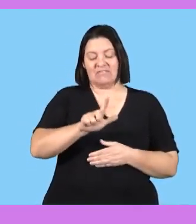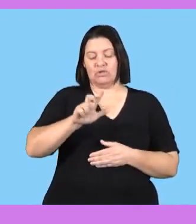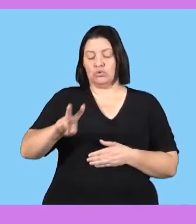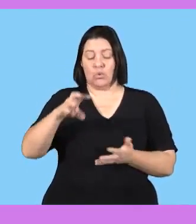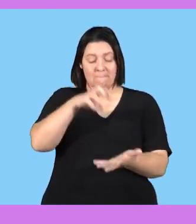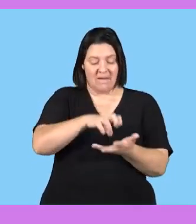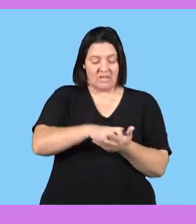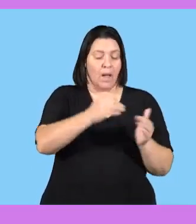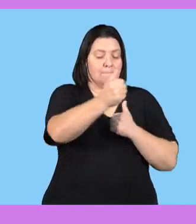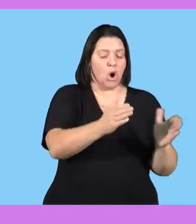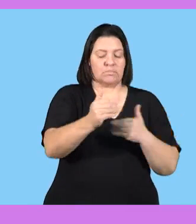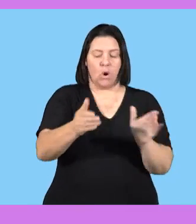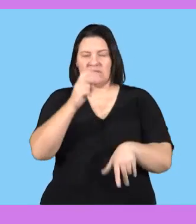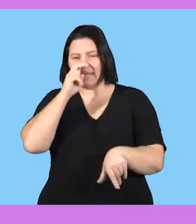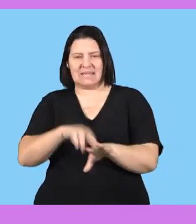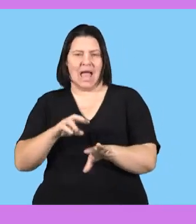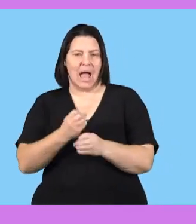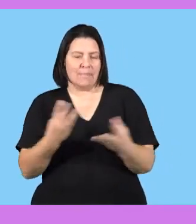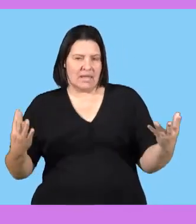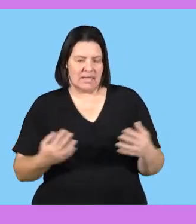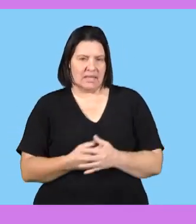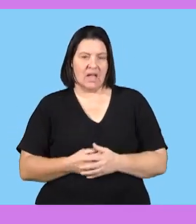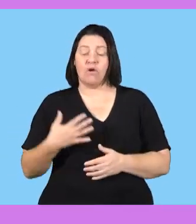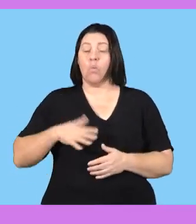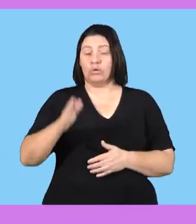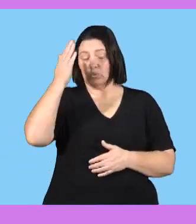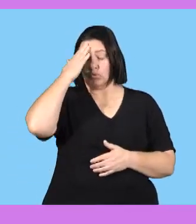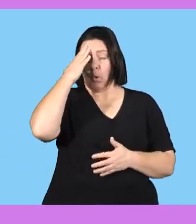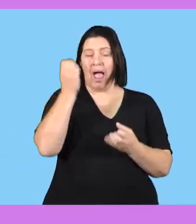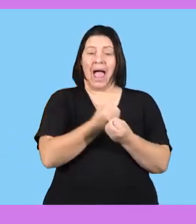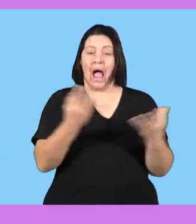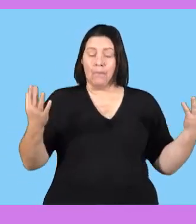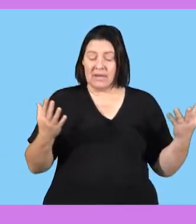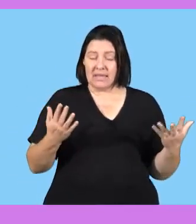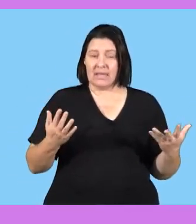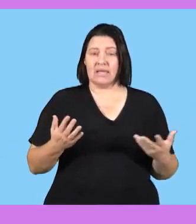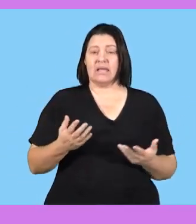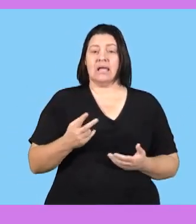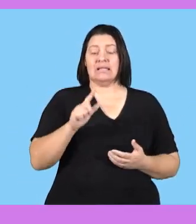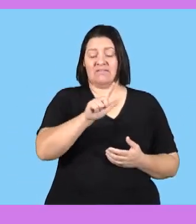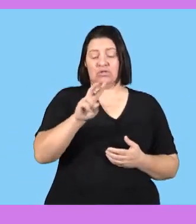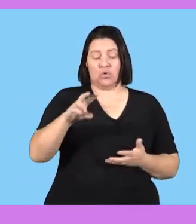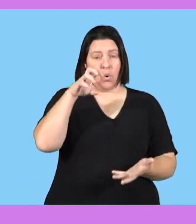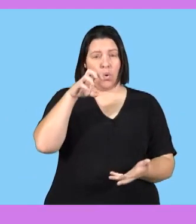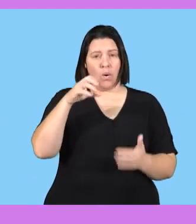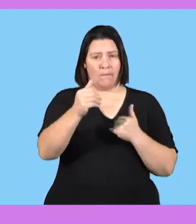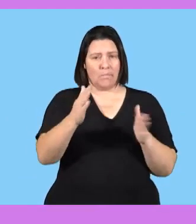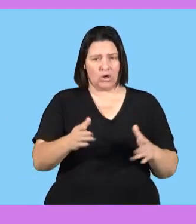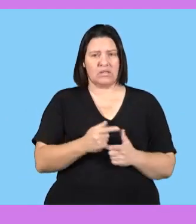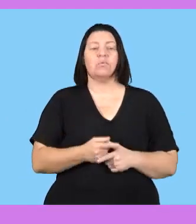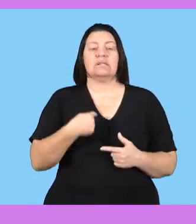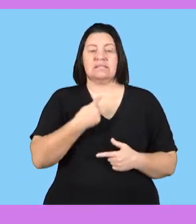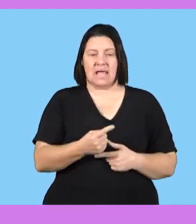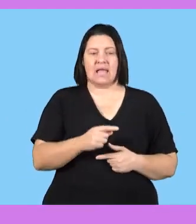72 muffins? So for us to know how many boxes will hold 72 muffins, we